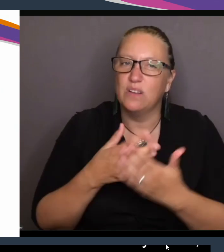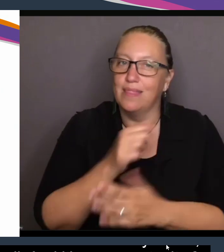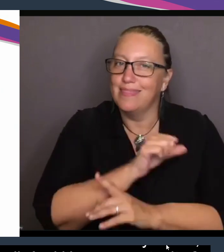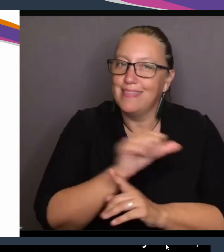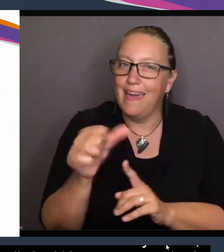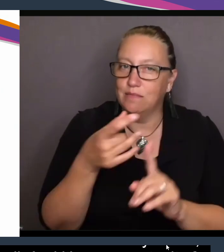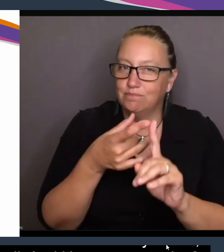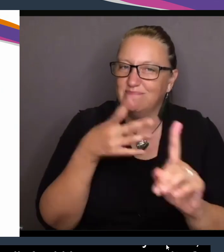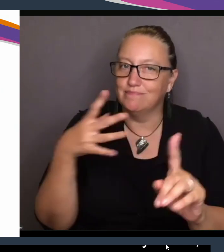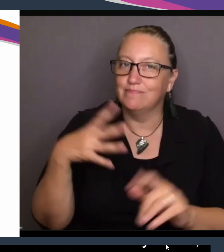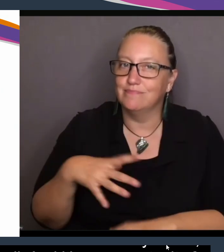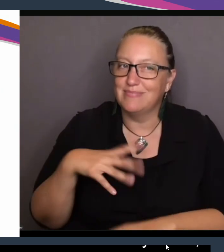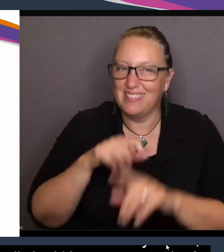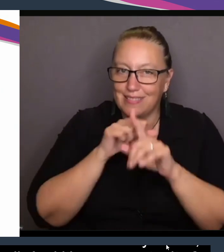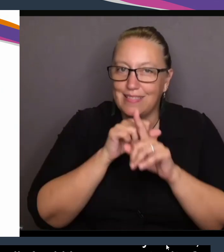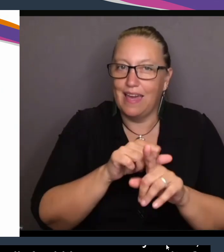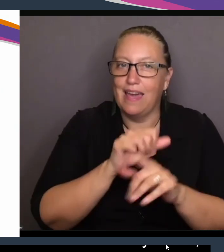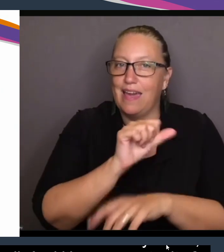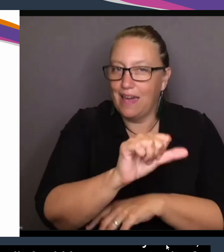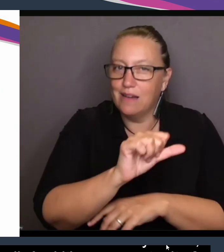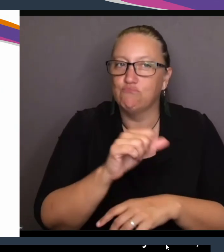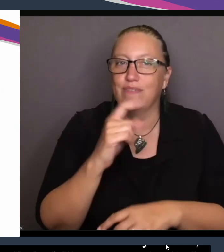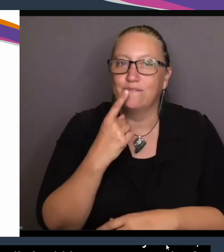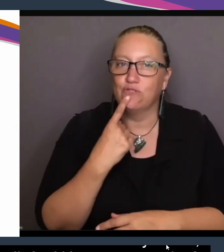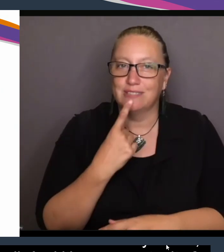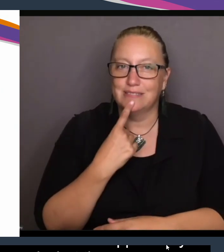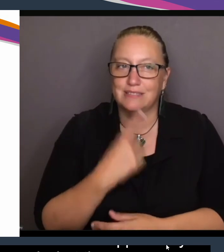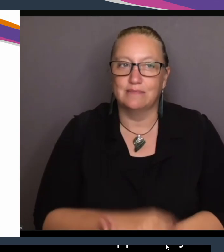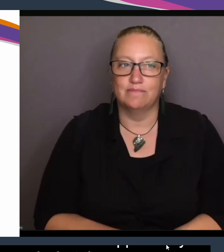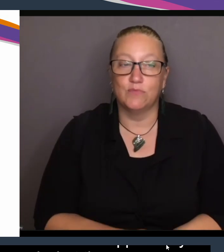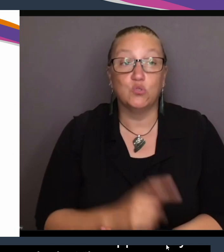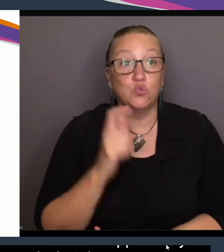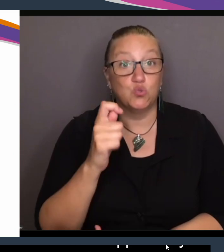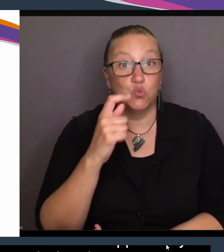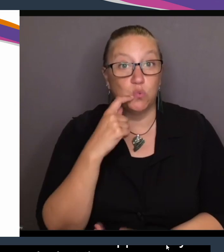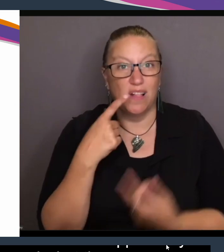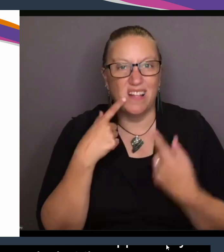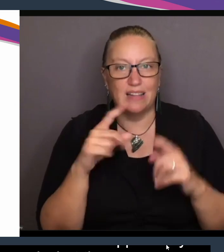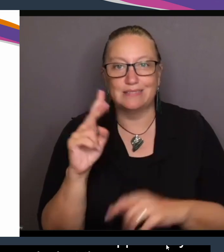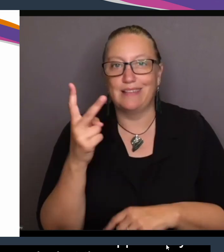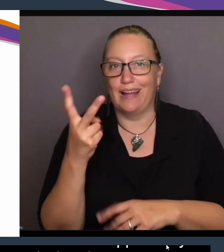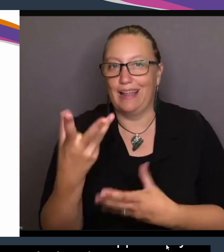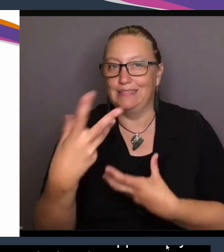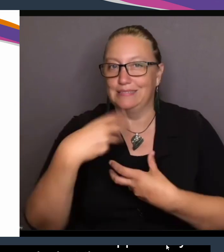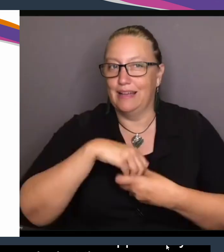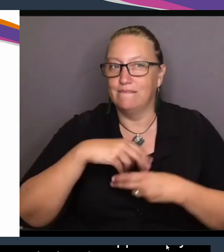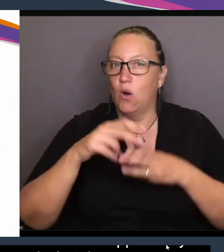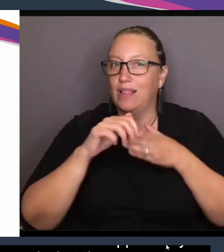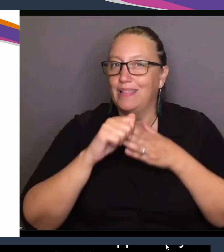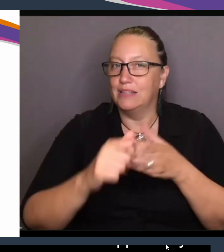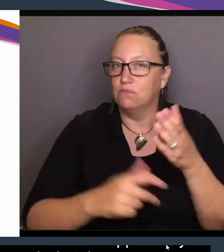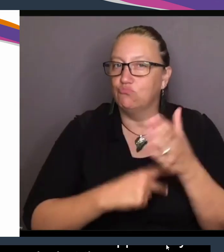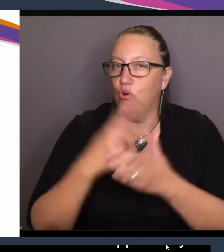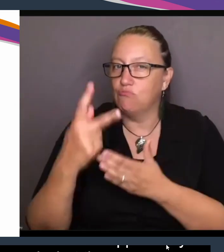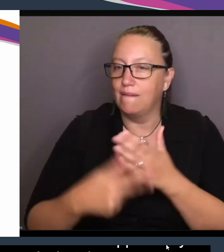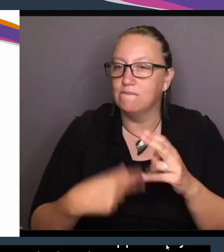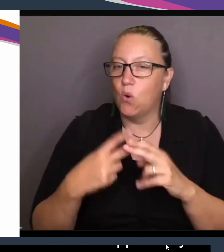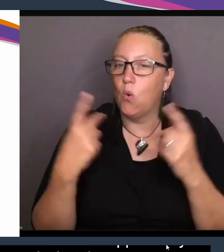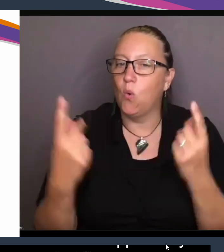preferences. Soon, we'll be announcing our second intake of the leadership program for postdoctoral fellows,